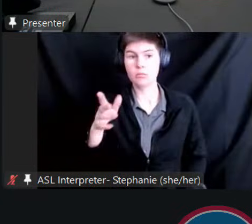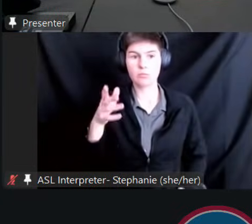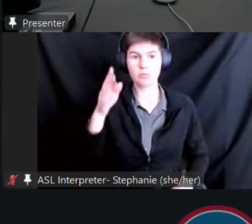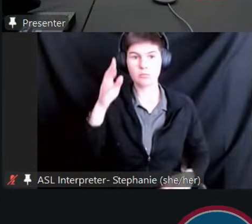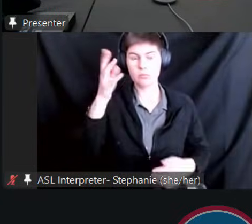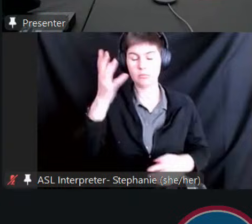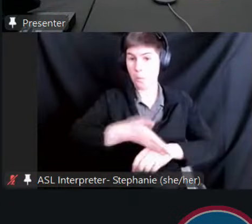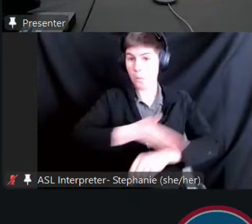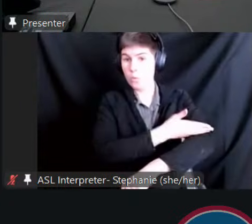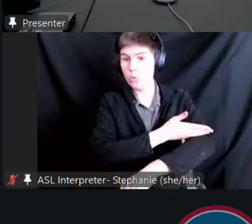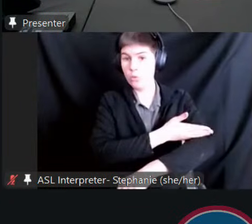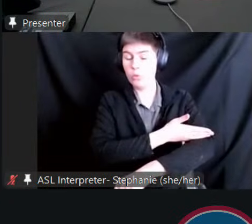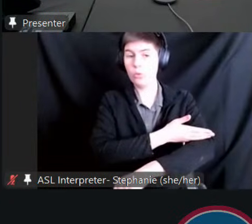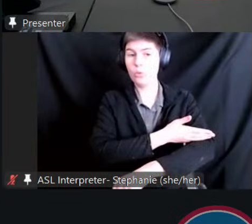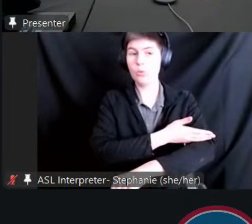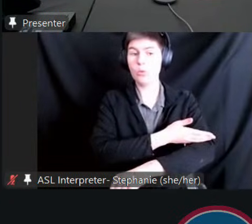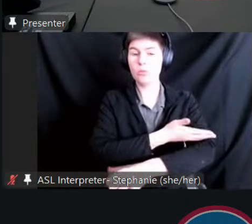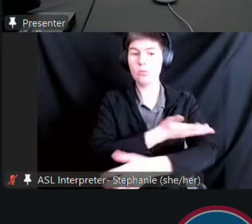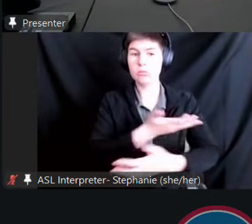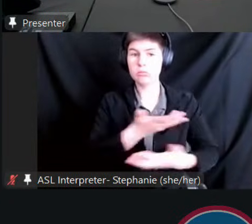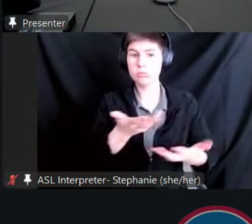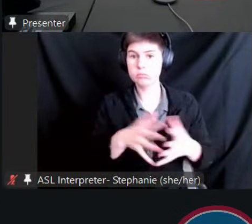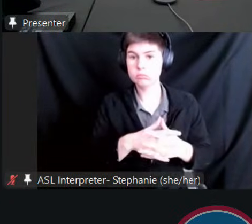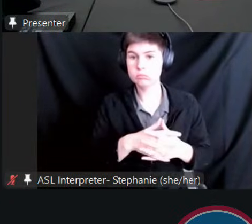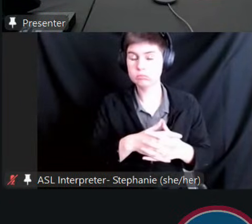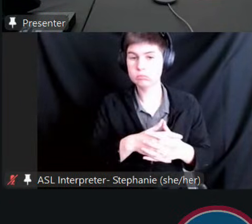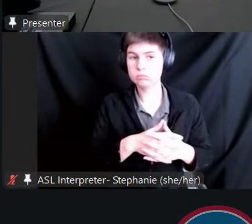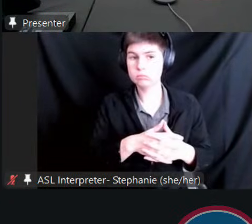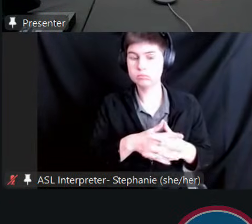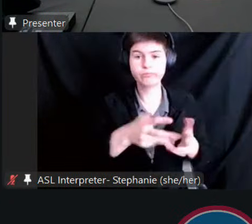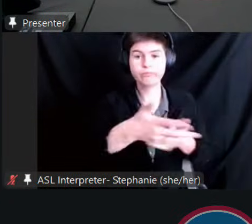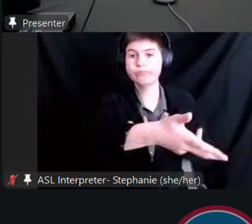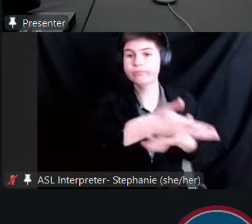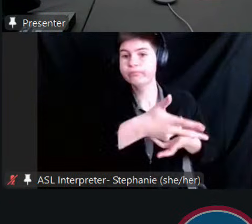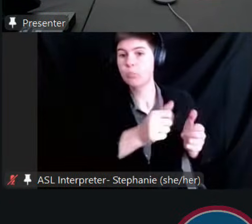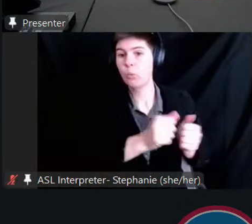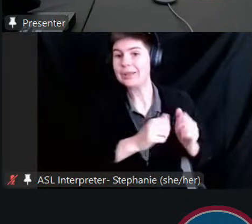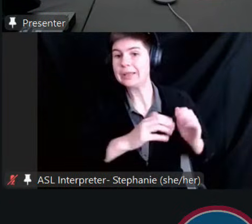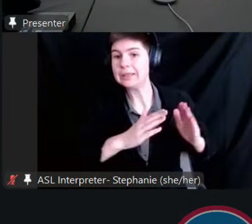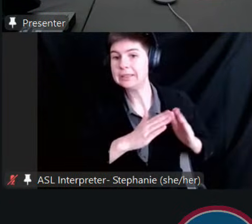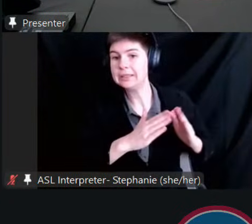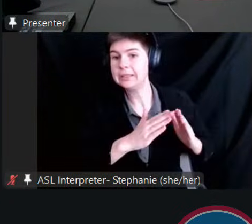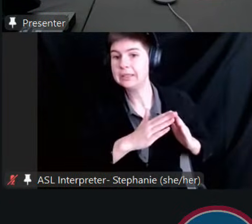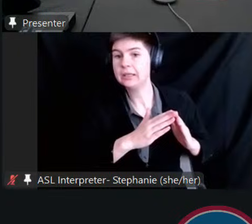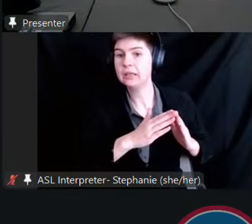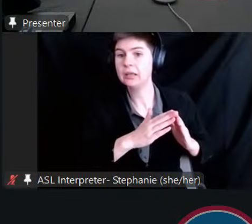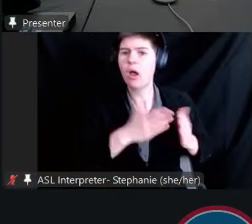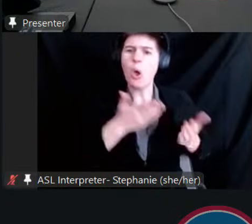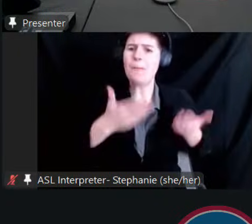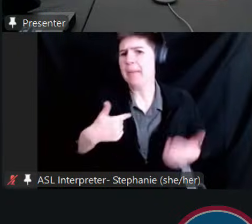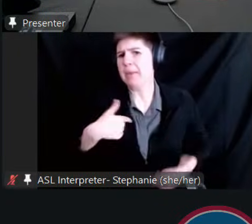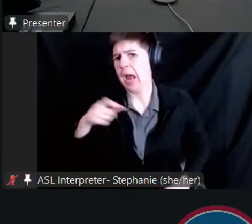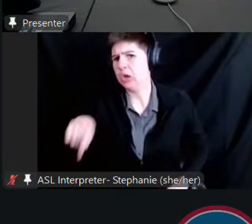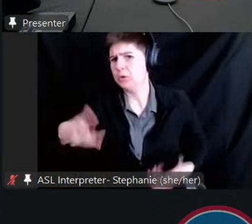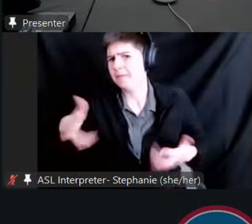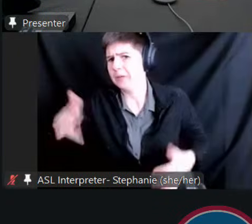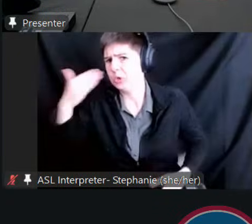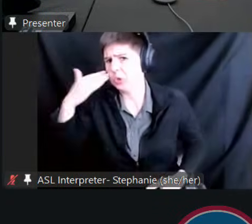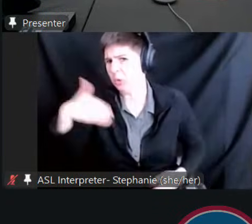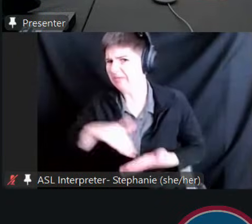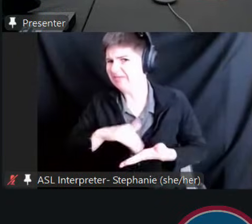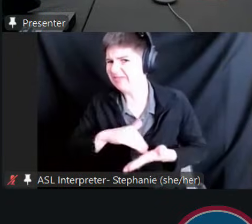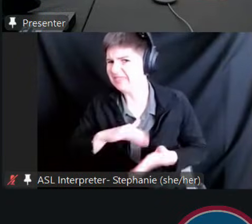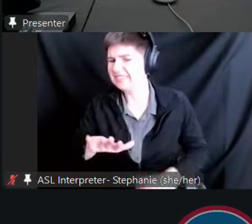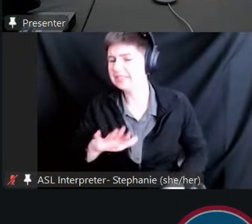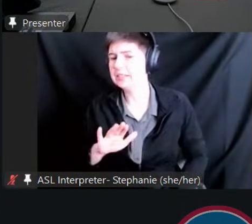way, there's always this conversation with the city. Maybe I should already know this, so forgive me, but in